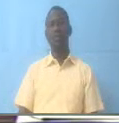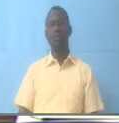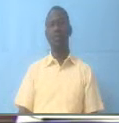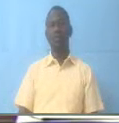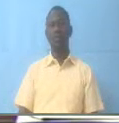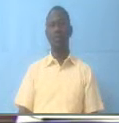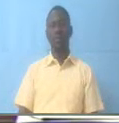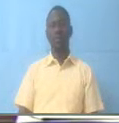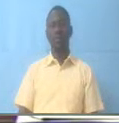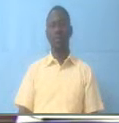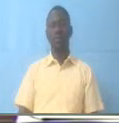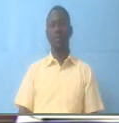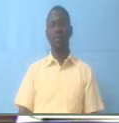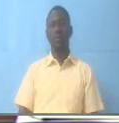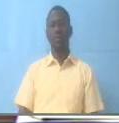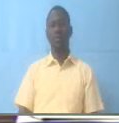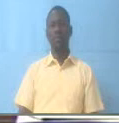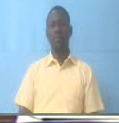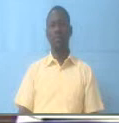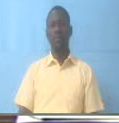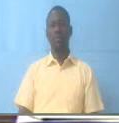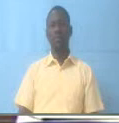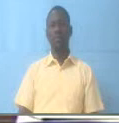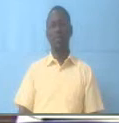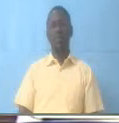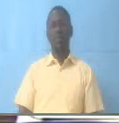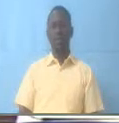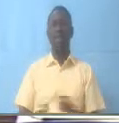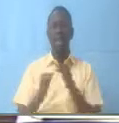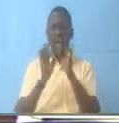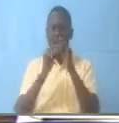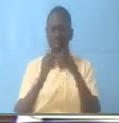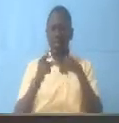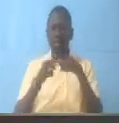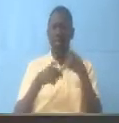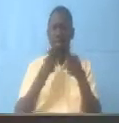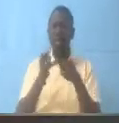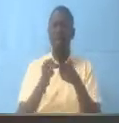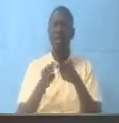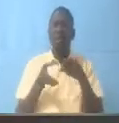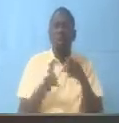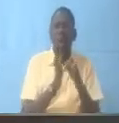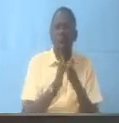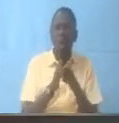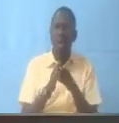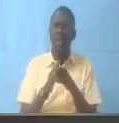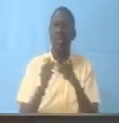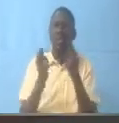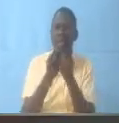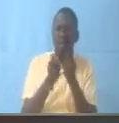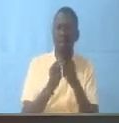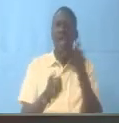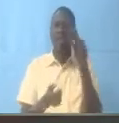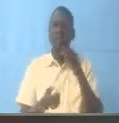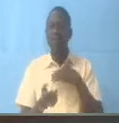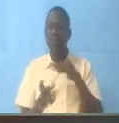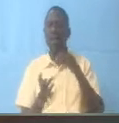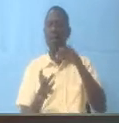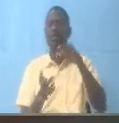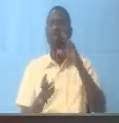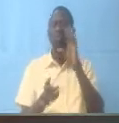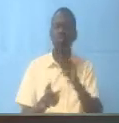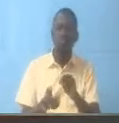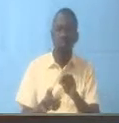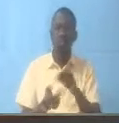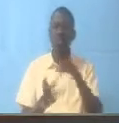Can you tell us the process of being appointed into this commission? ndax di ñu mun a wax nag yoon yi jaar pour